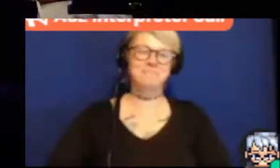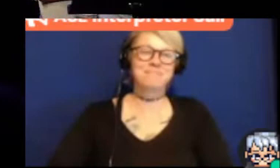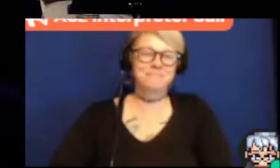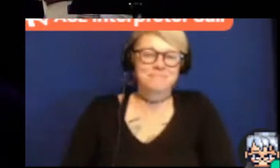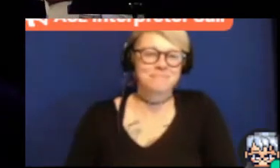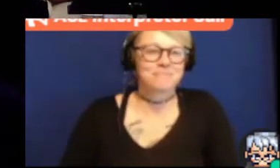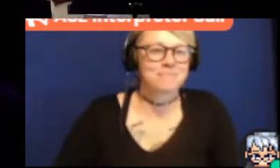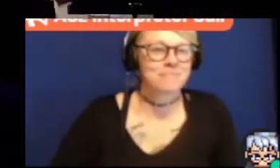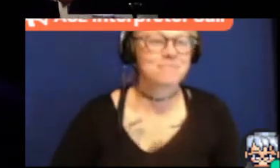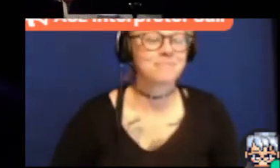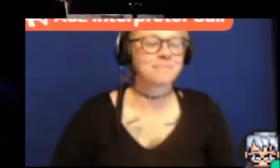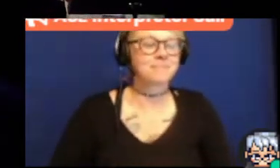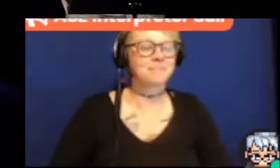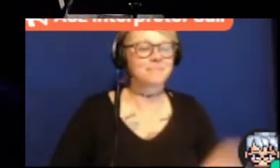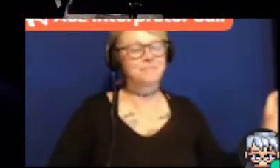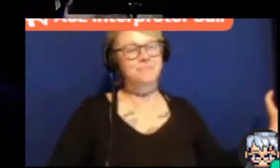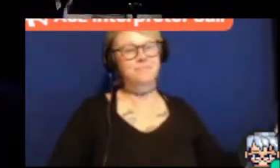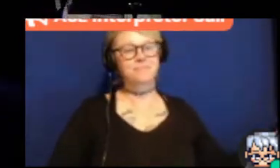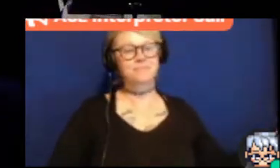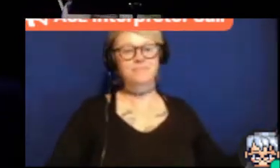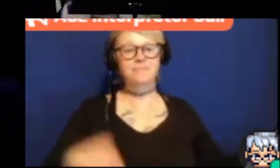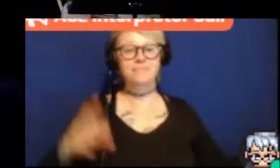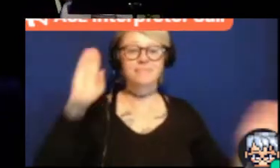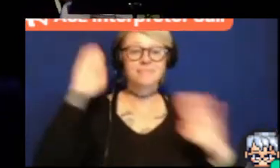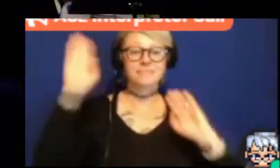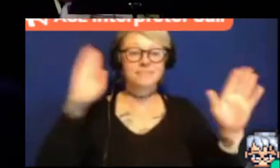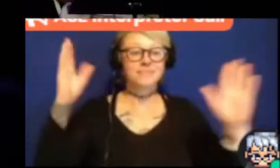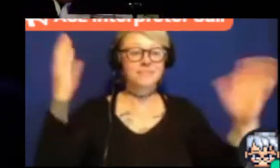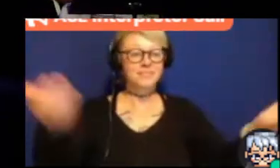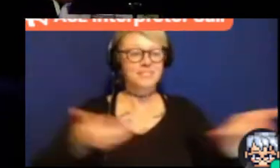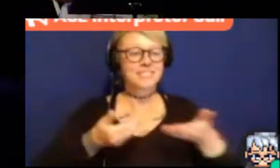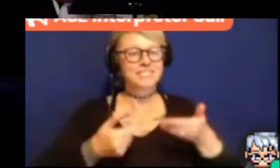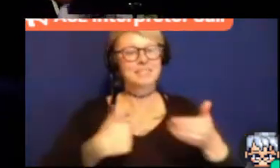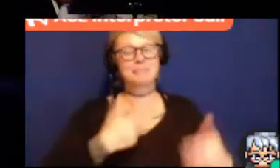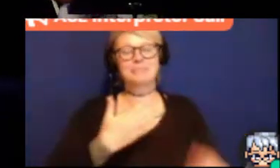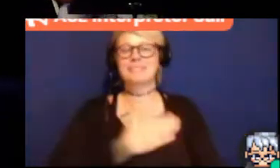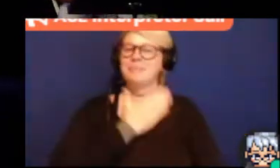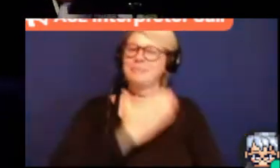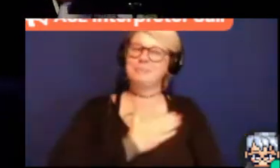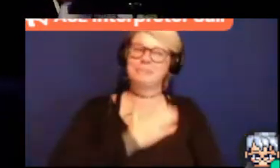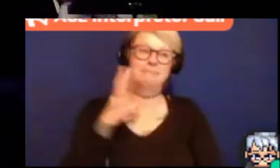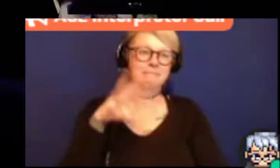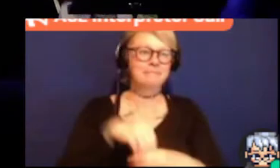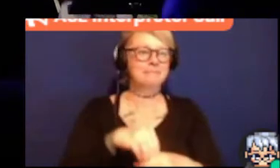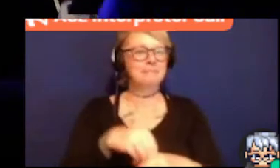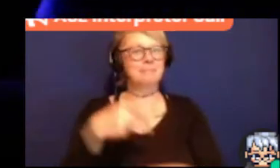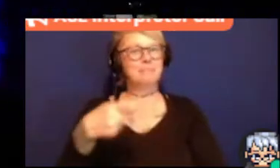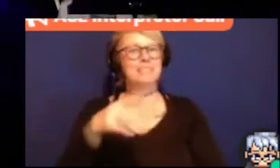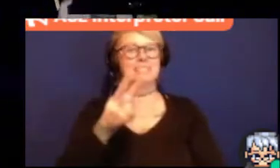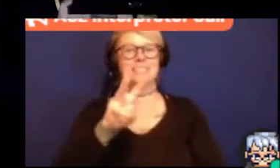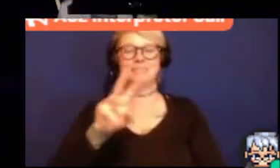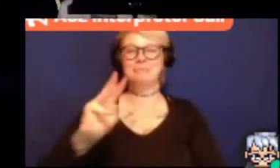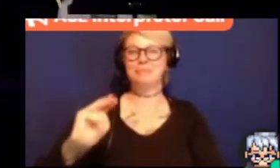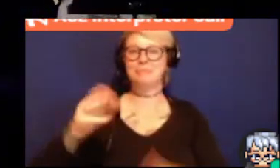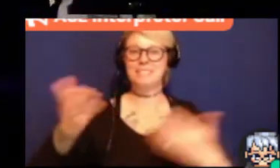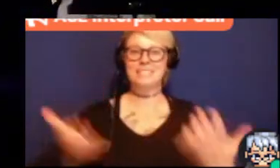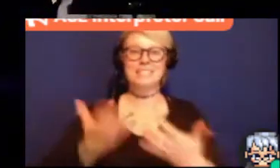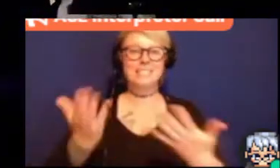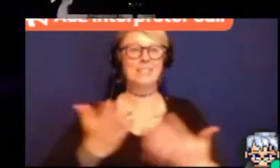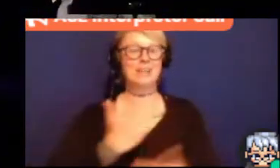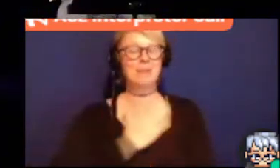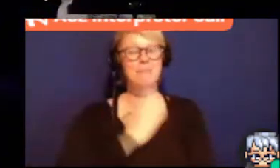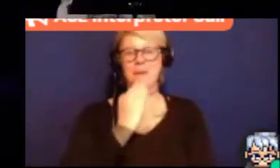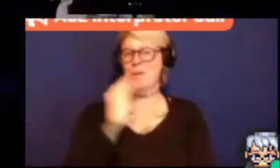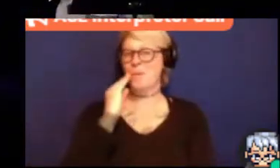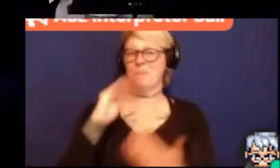Hi everyone, welcome. I'm so happy to have joined PWM and to be back in my hometown of Montreal. Last night was amazing